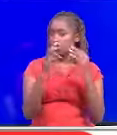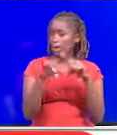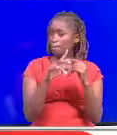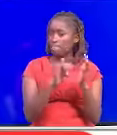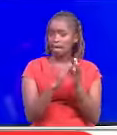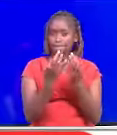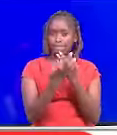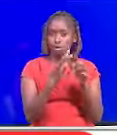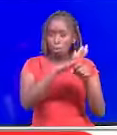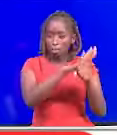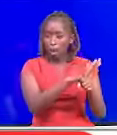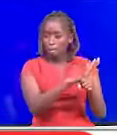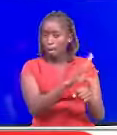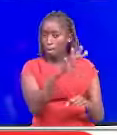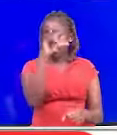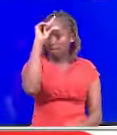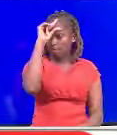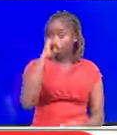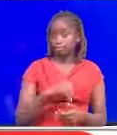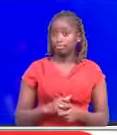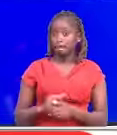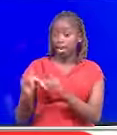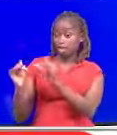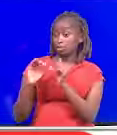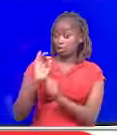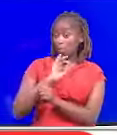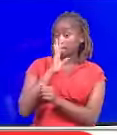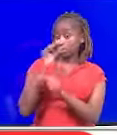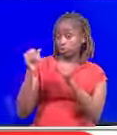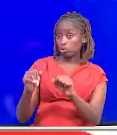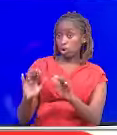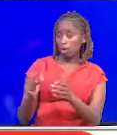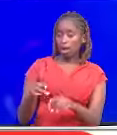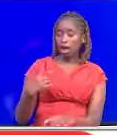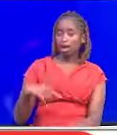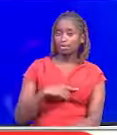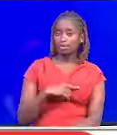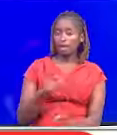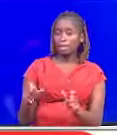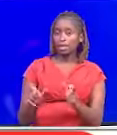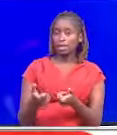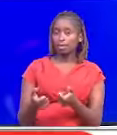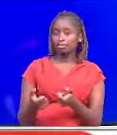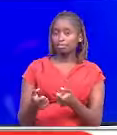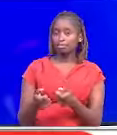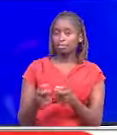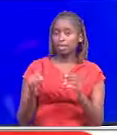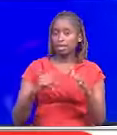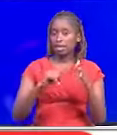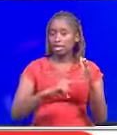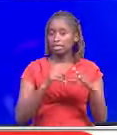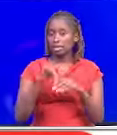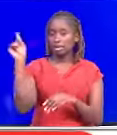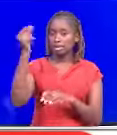serikali. Our democracy can only be as strong as the media industry is here in Kenya. In fact, this is not a protest about